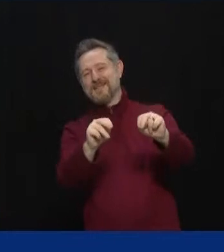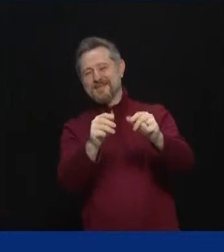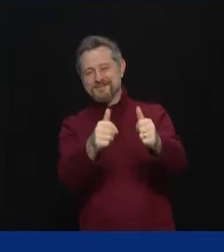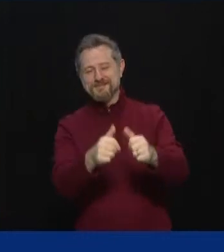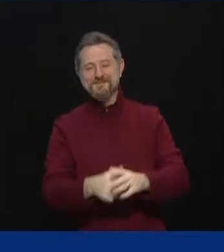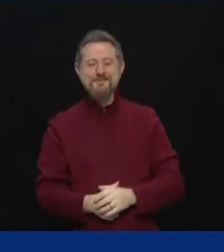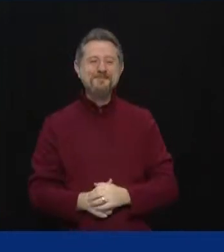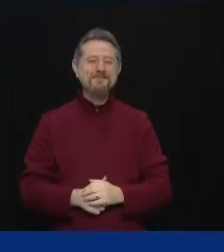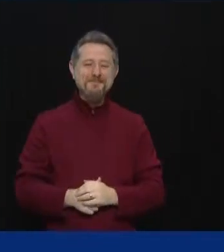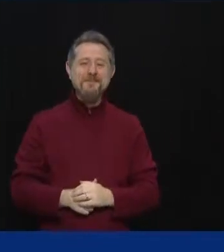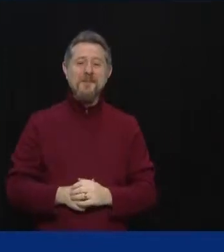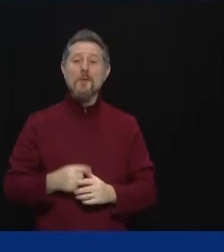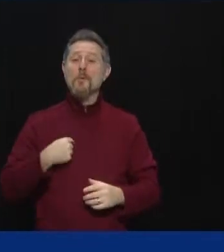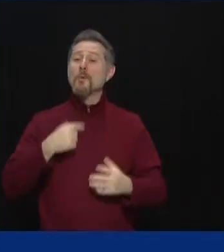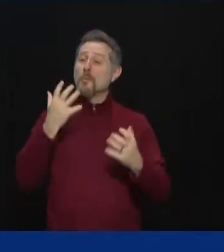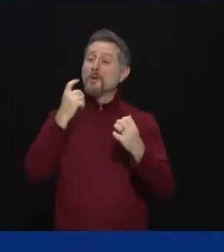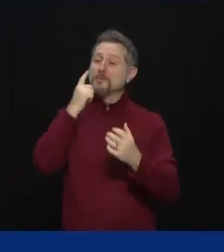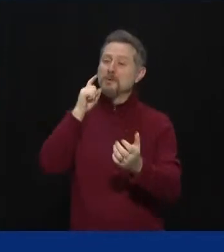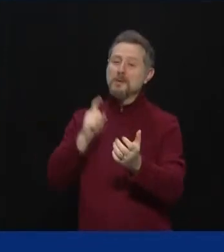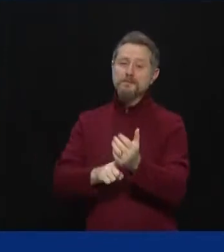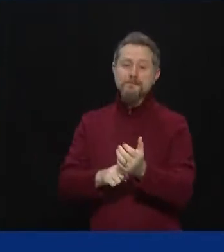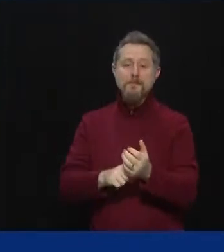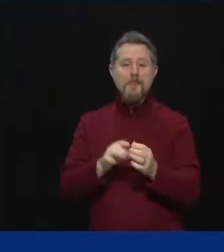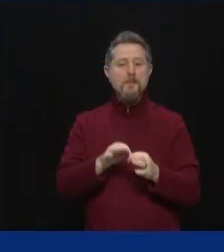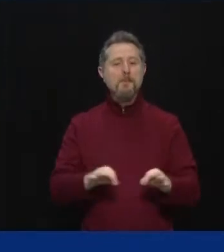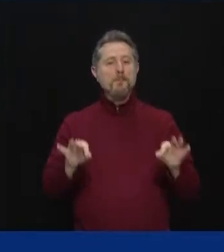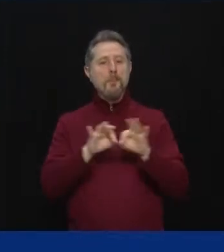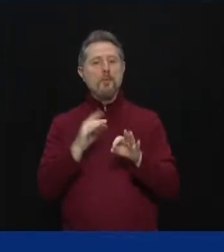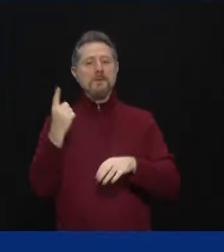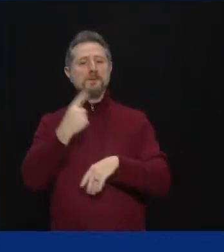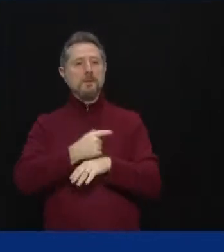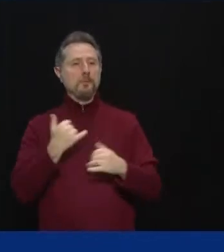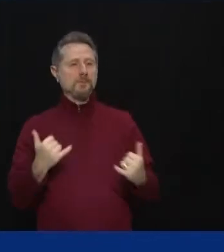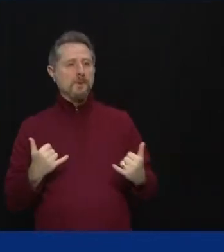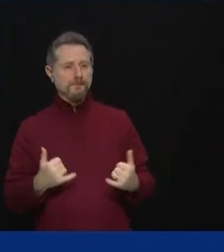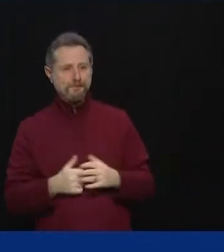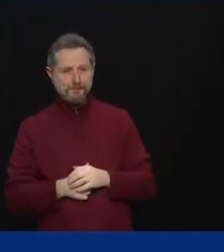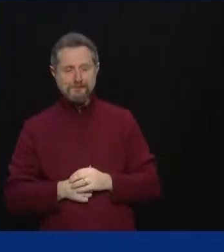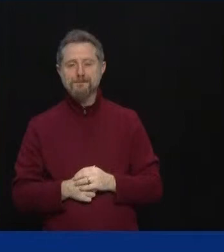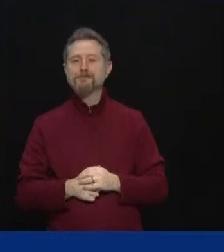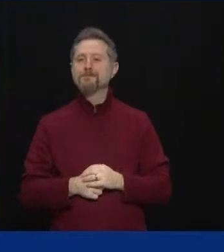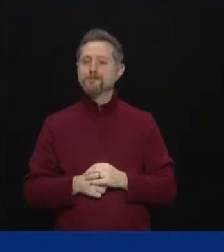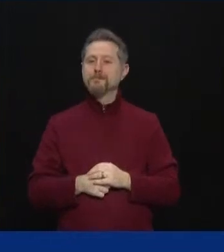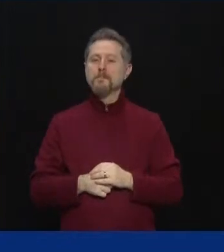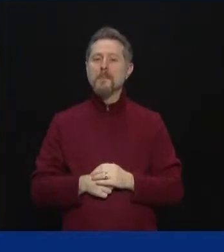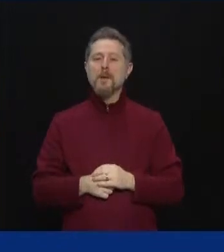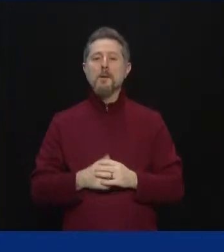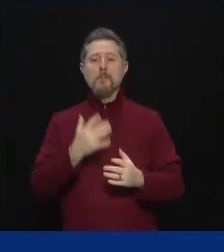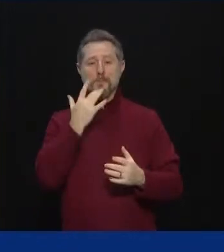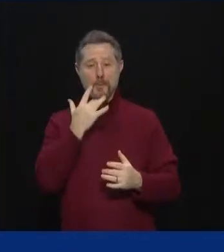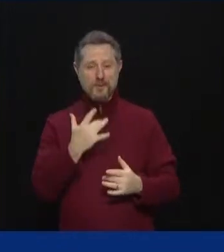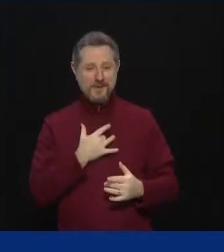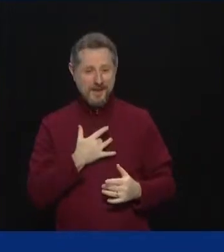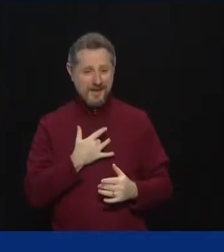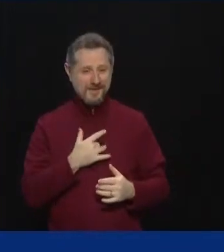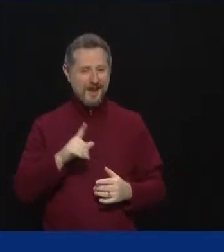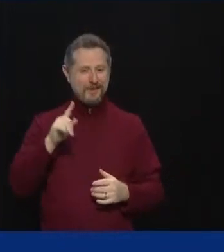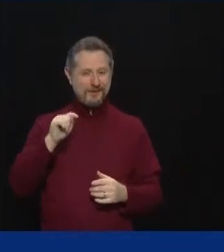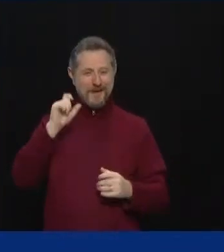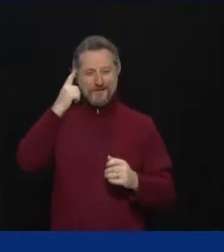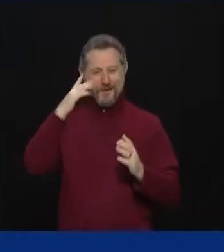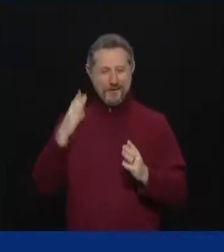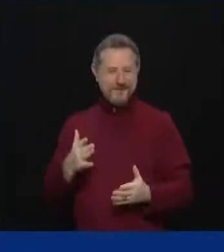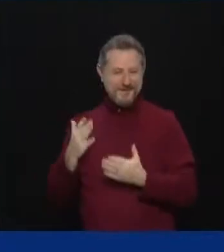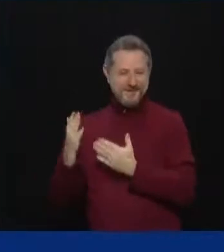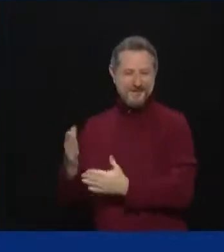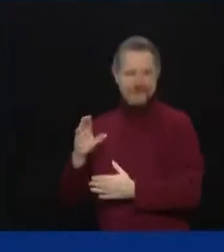want to make sure that we acknowledge an important date here today. And it is the birthday of our Lieutenant Governor, Brian Benjamin. So I want to